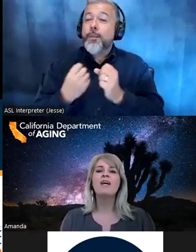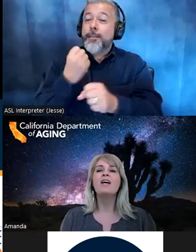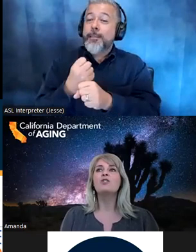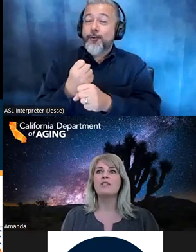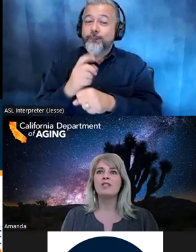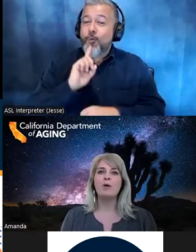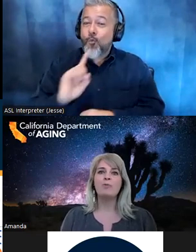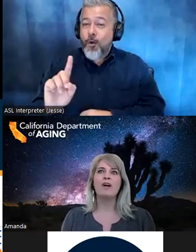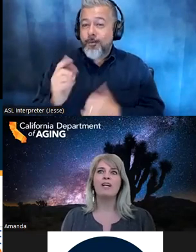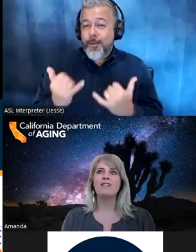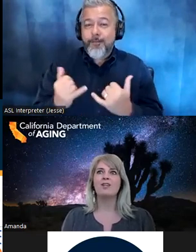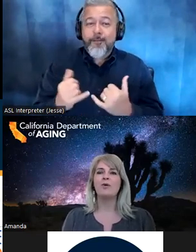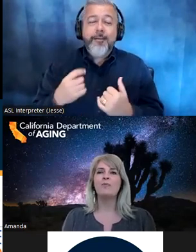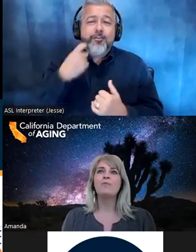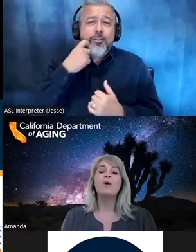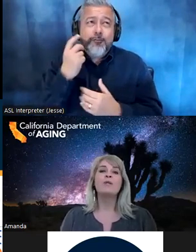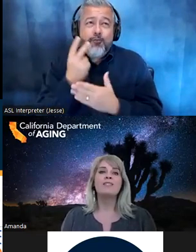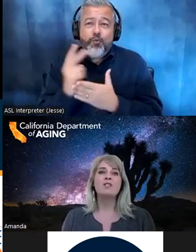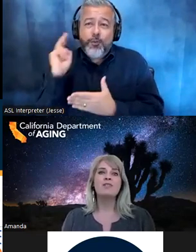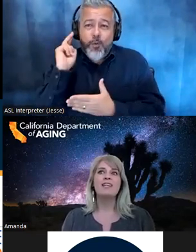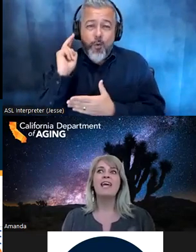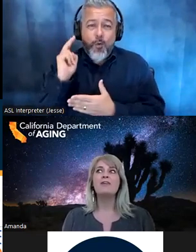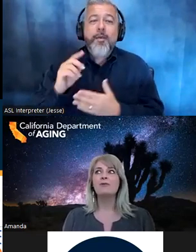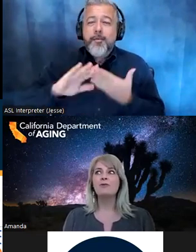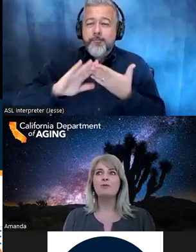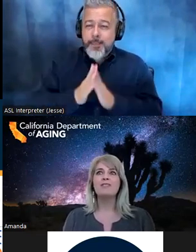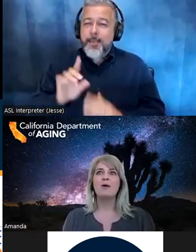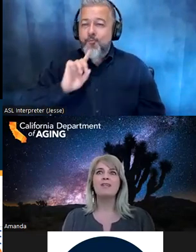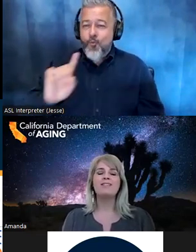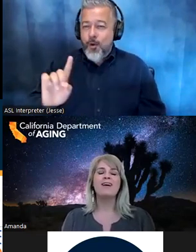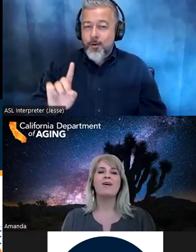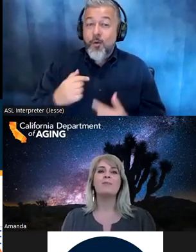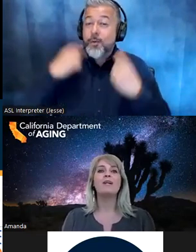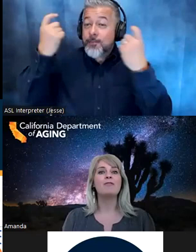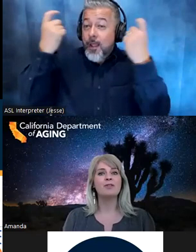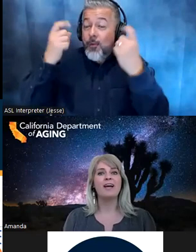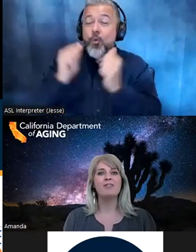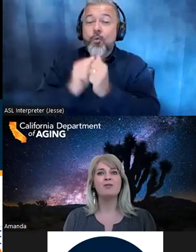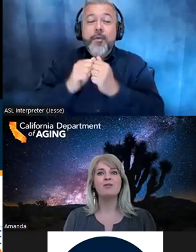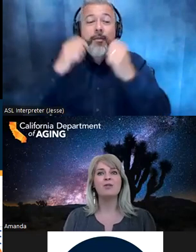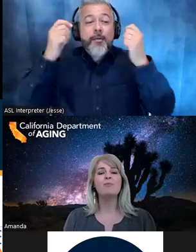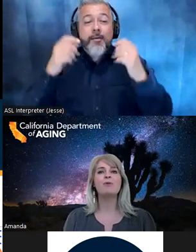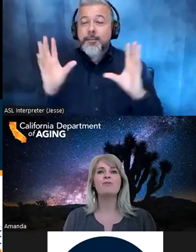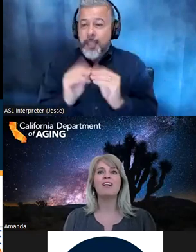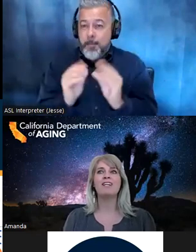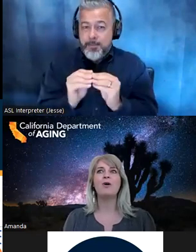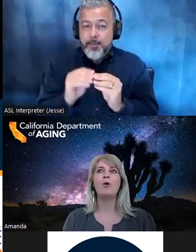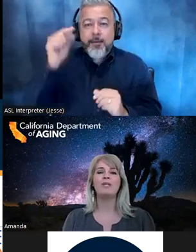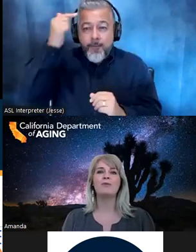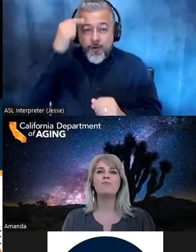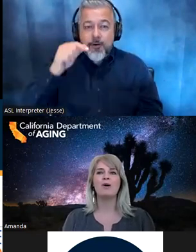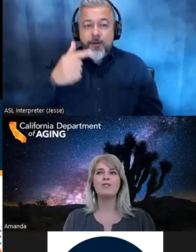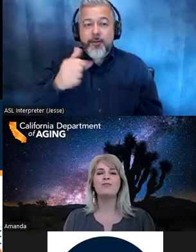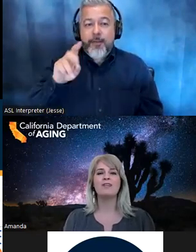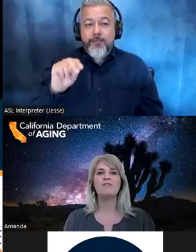implementation just a couple Fridays ago. We did this with an anniversary summit. Governor Gavin Newsom provided